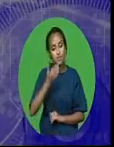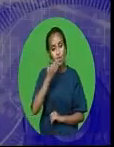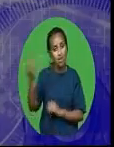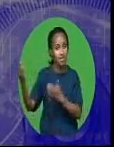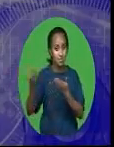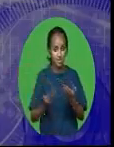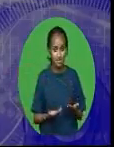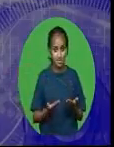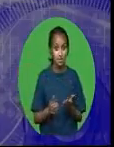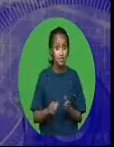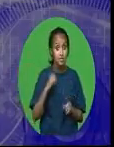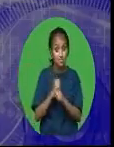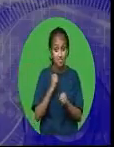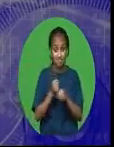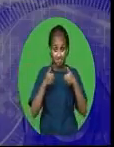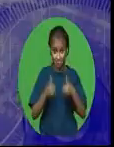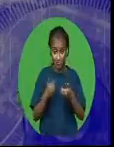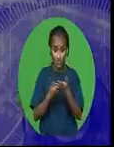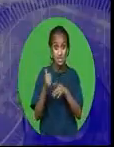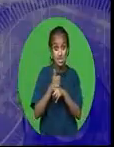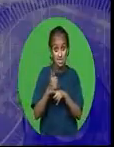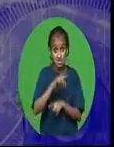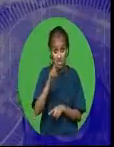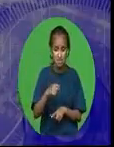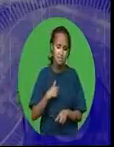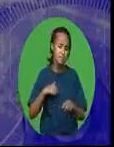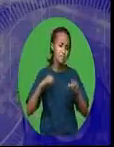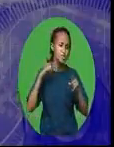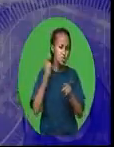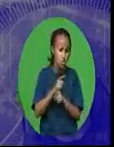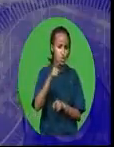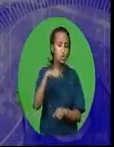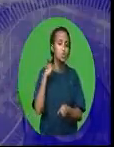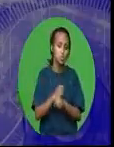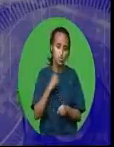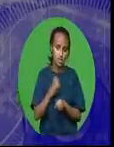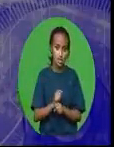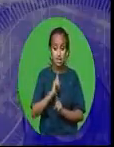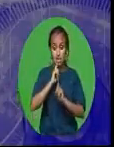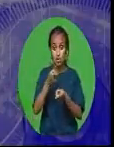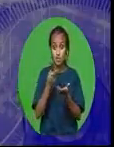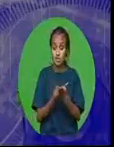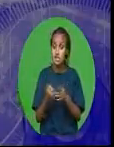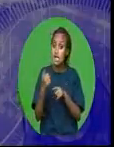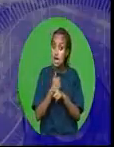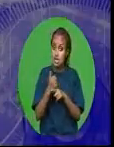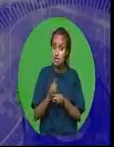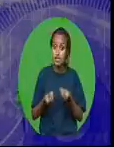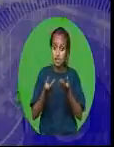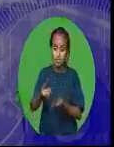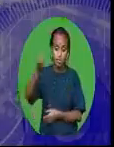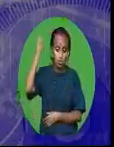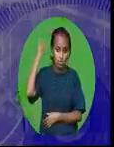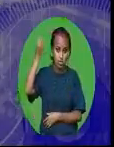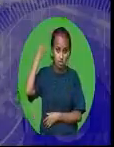Welcome back. Did you do well on the exercise? I'm sure you did. The solution to the activity is given